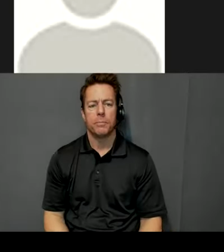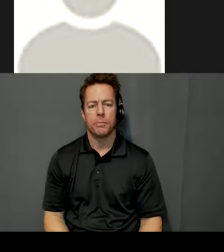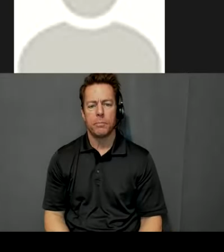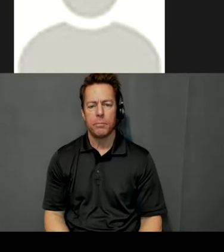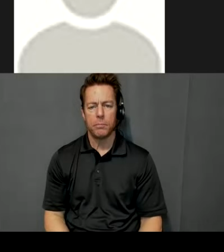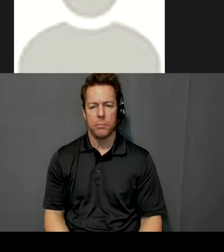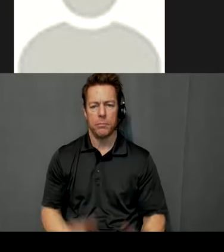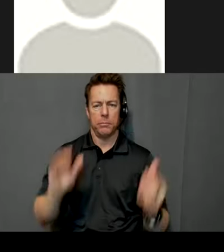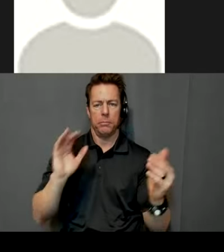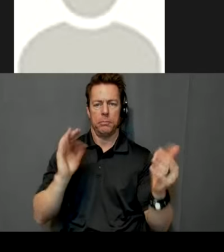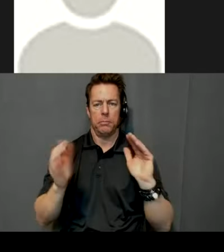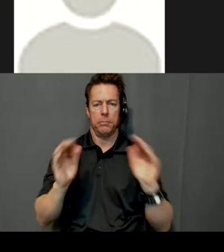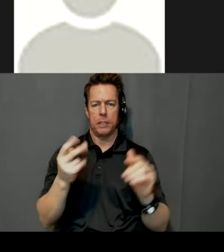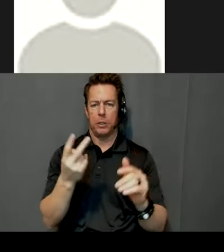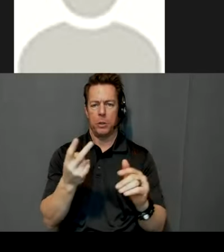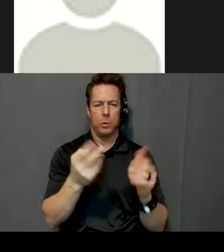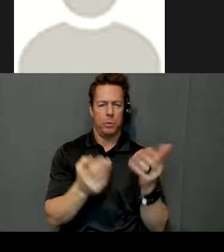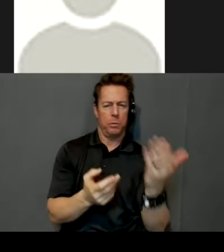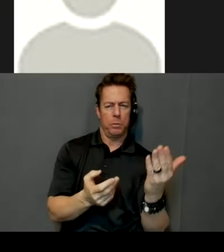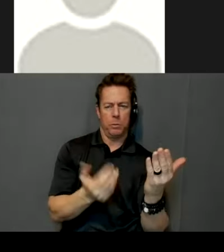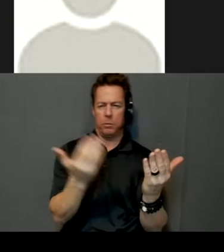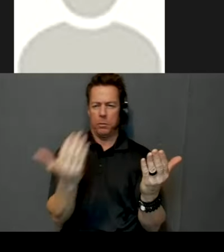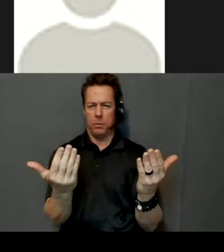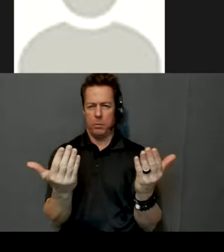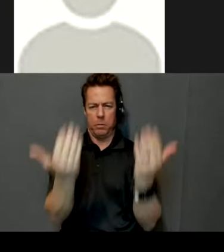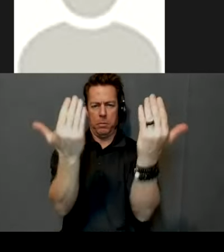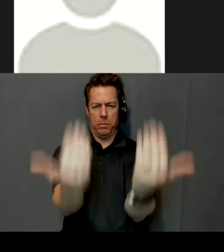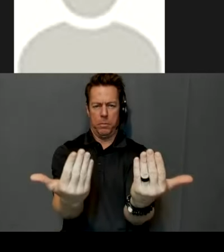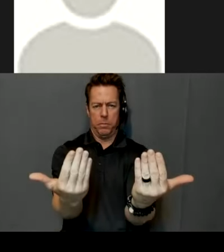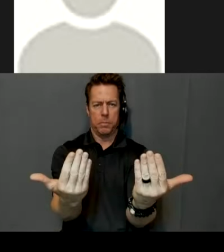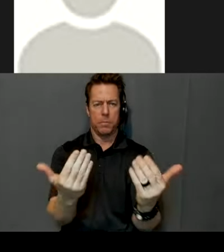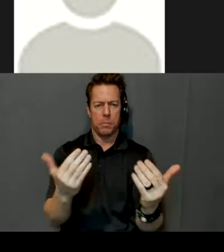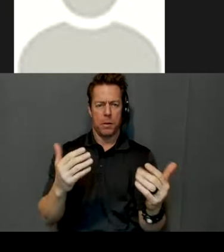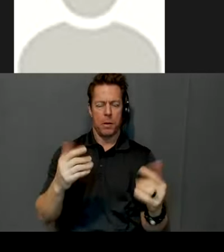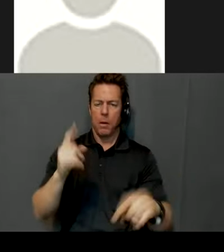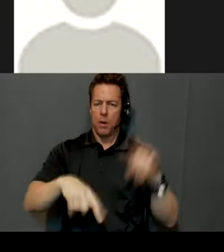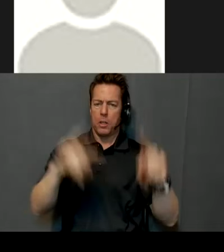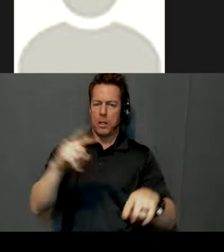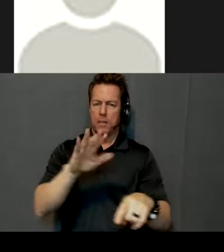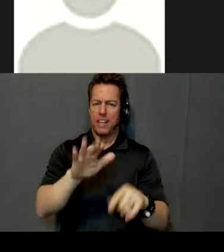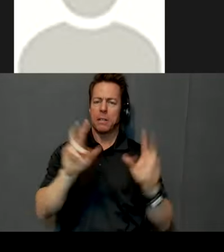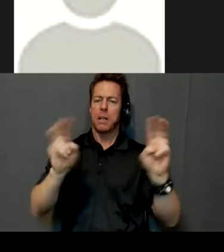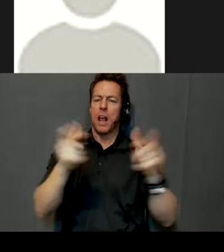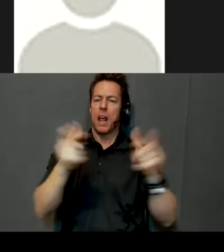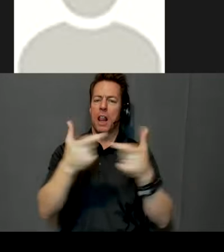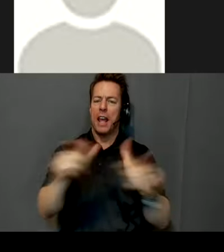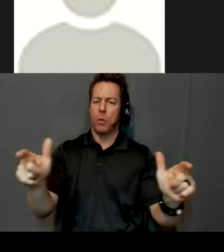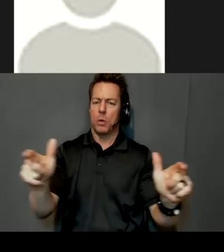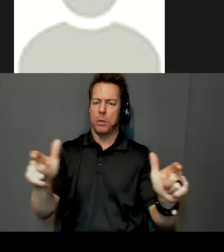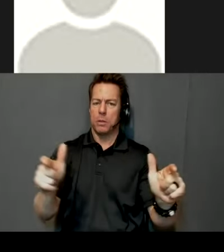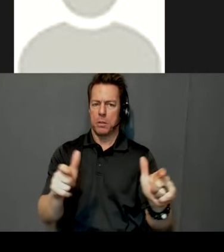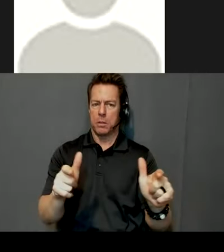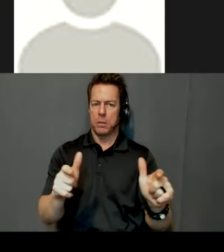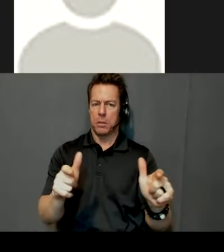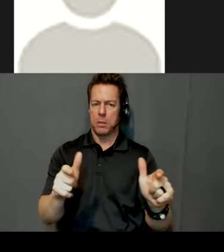I love the comparison of these two works. Side by side, they highlight the versatility of Castle's language. We are looking at very